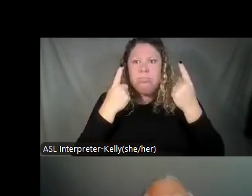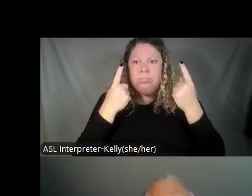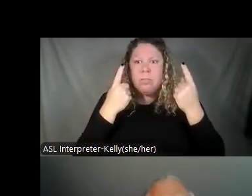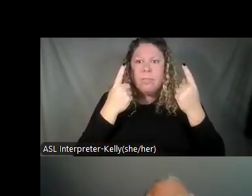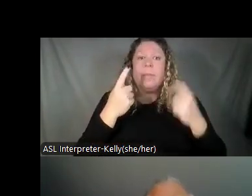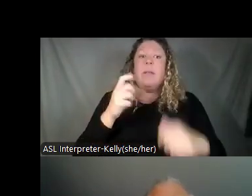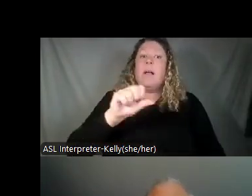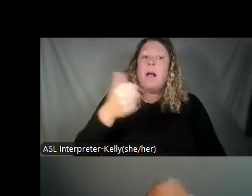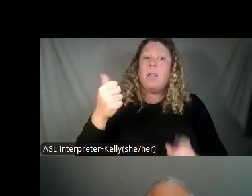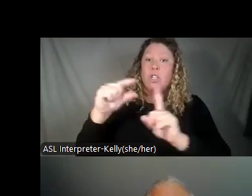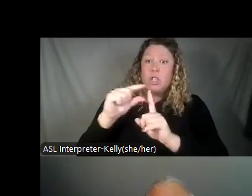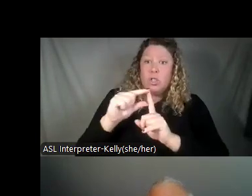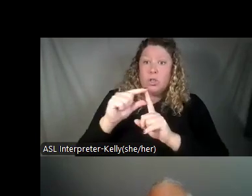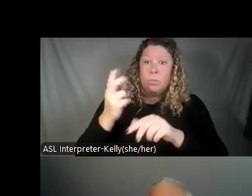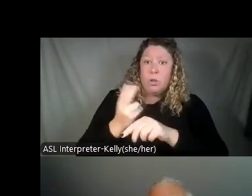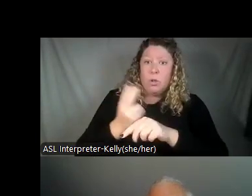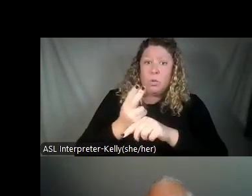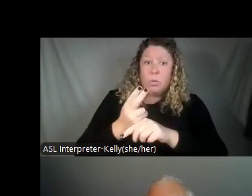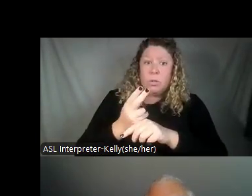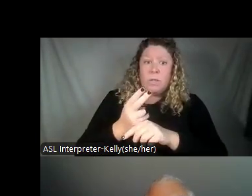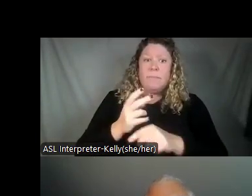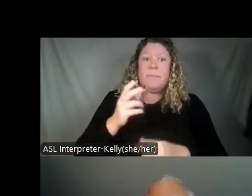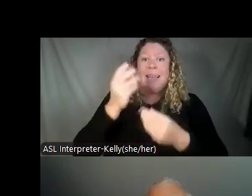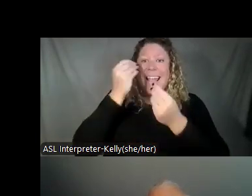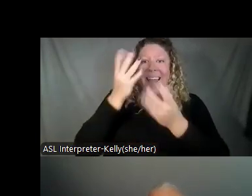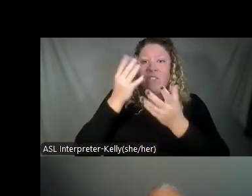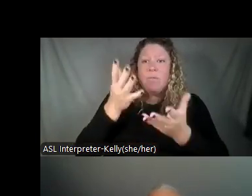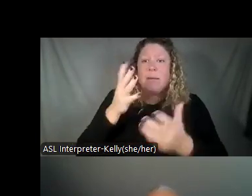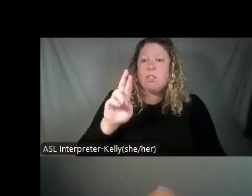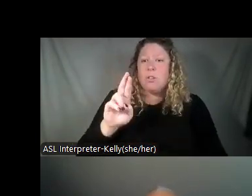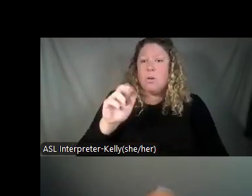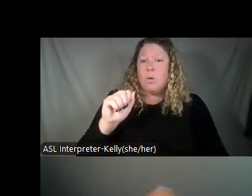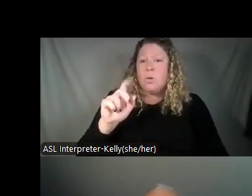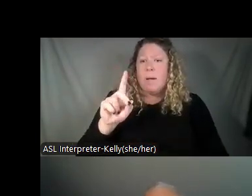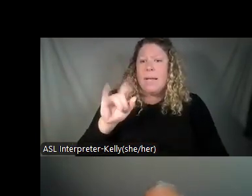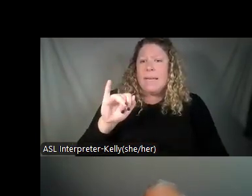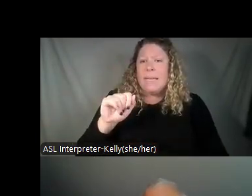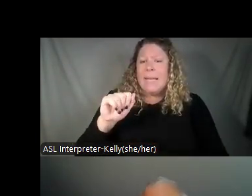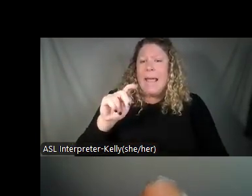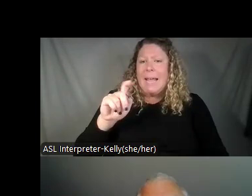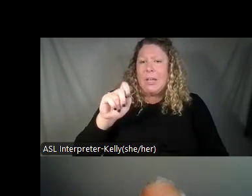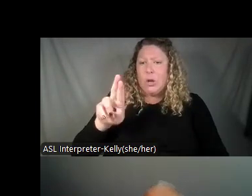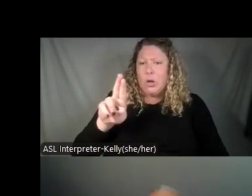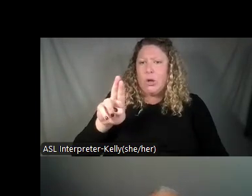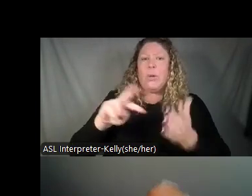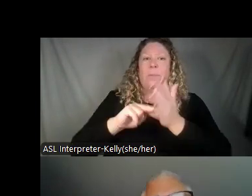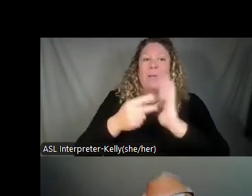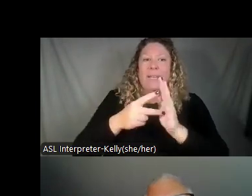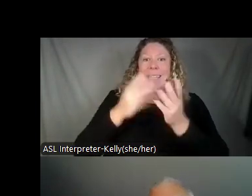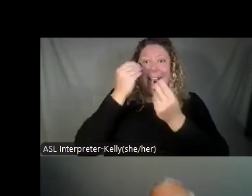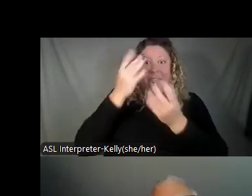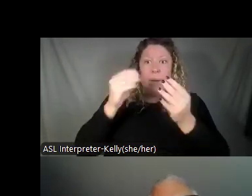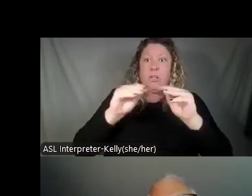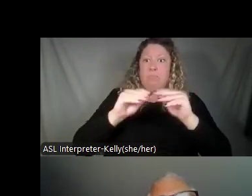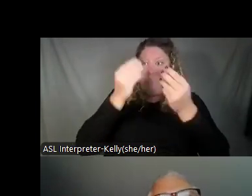that's used in this realm is information radiator. We want to make sure that people are up to speed